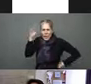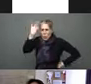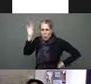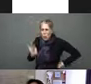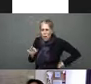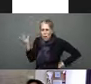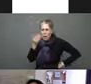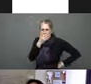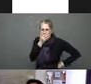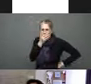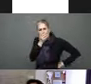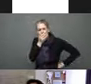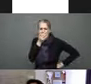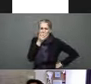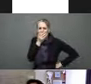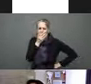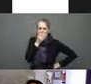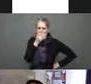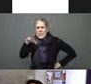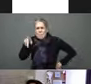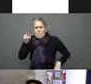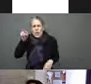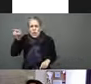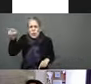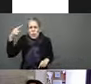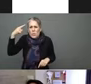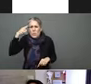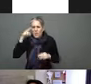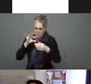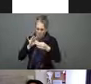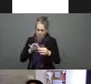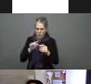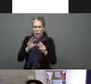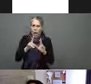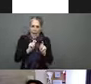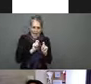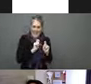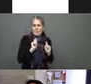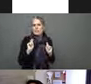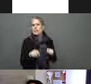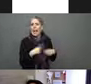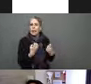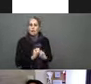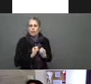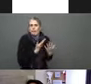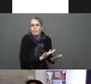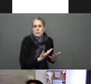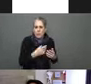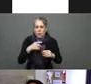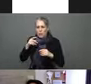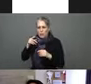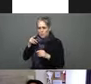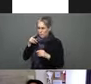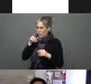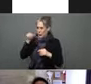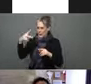like, what do you think of naturalness and, um, where can we expect to see this?